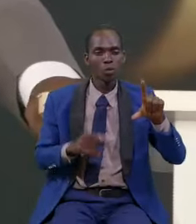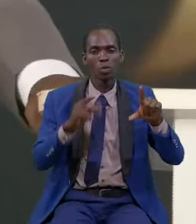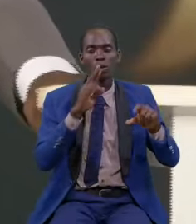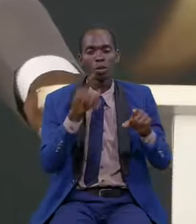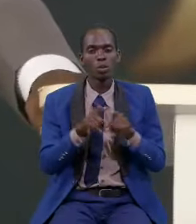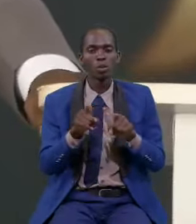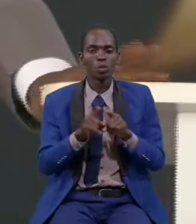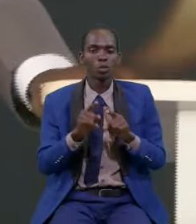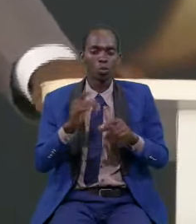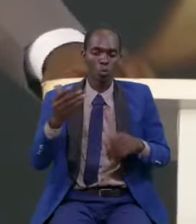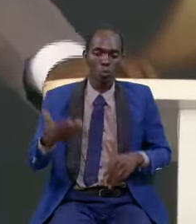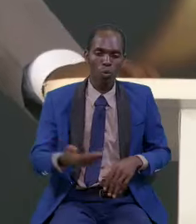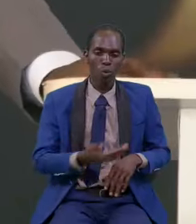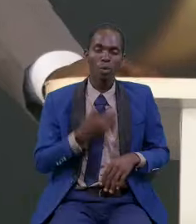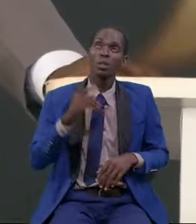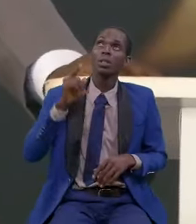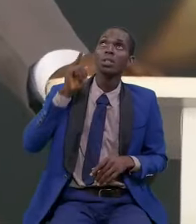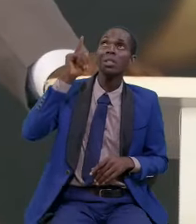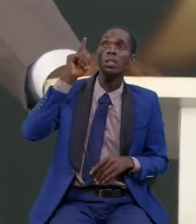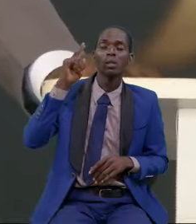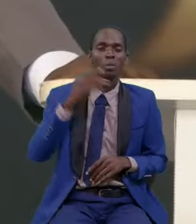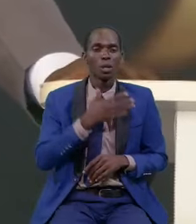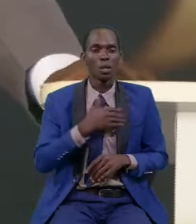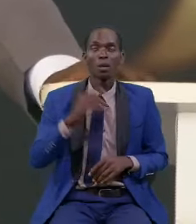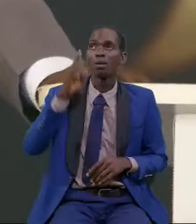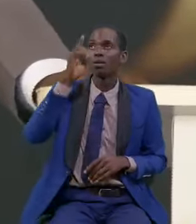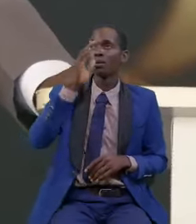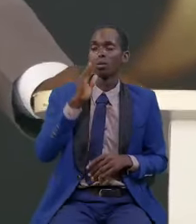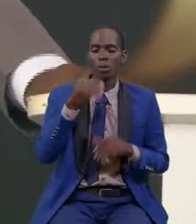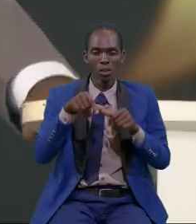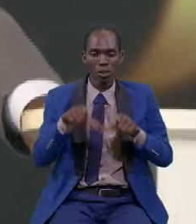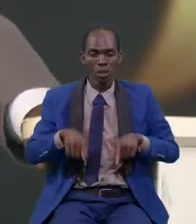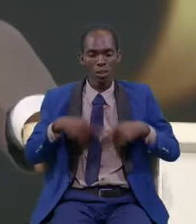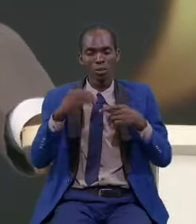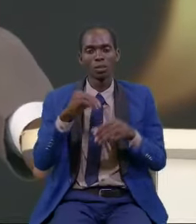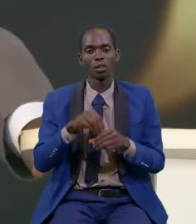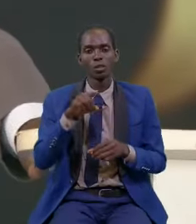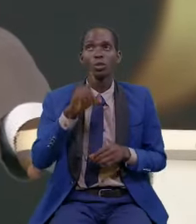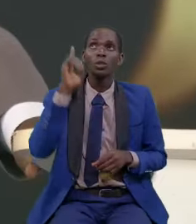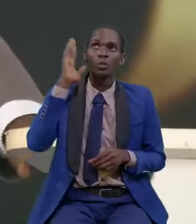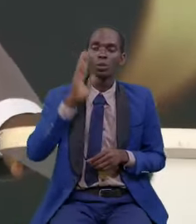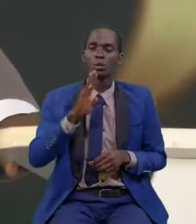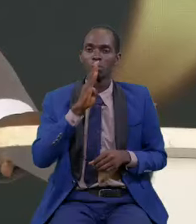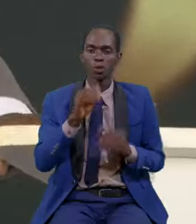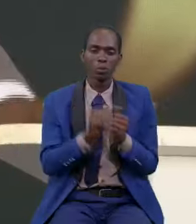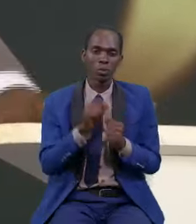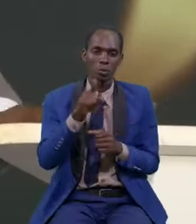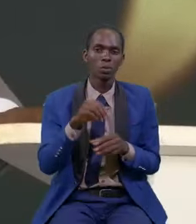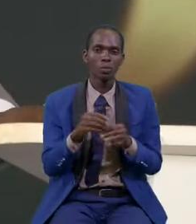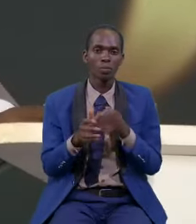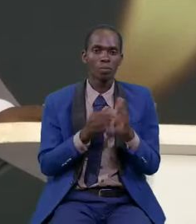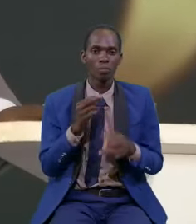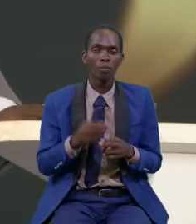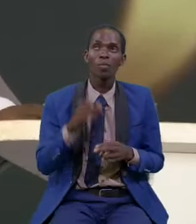and God dwells with you. He'll be on your side. He'll be by your